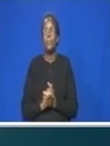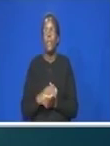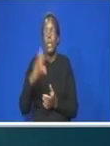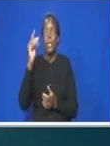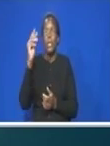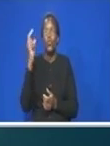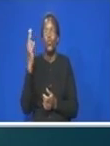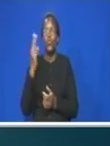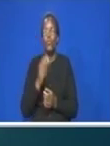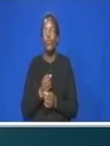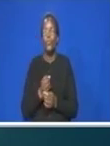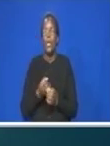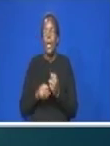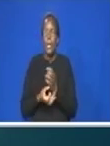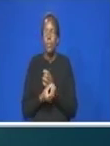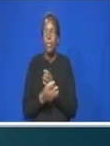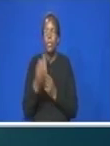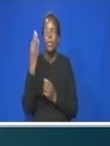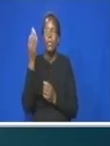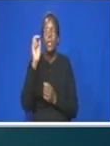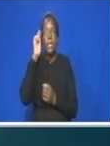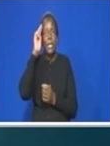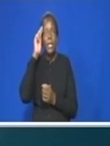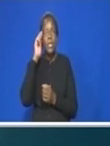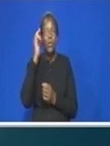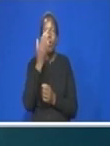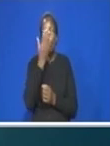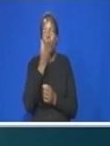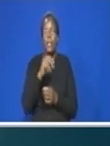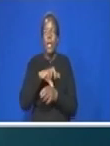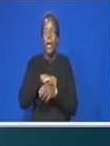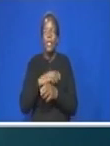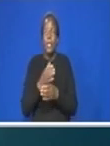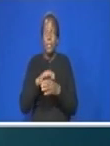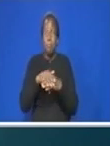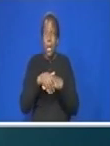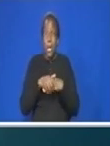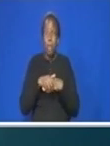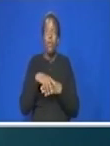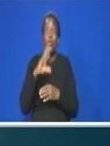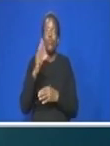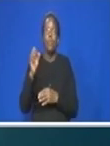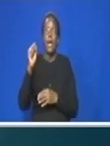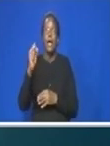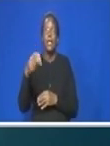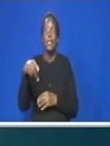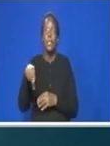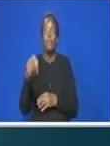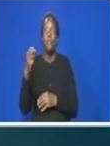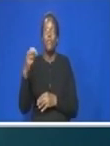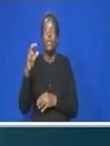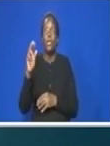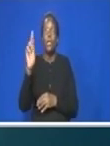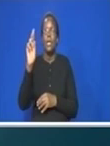D2, explain 3 reasons why the Earth is believed to be a sphere. The question